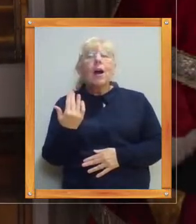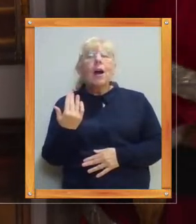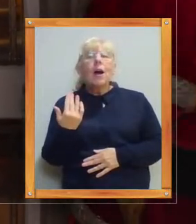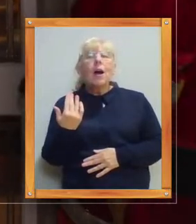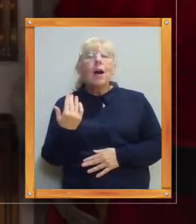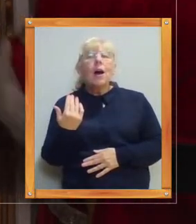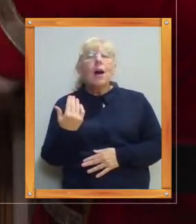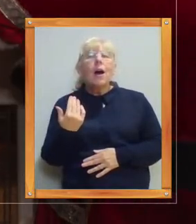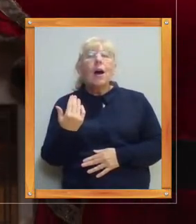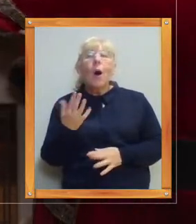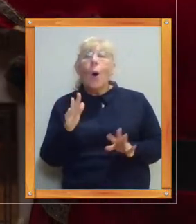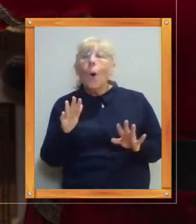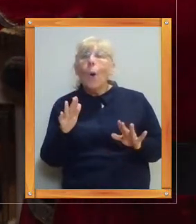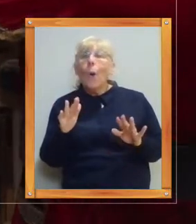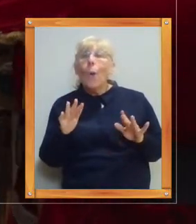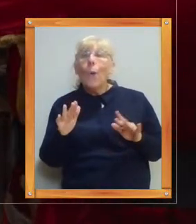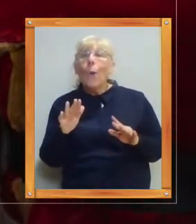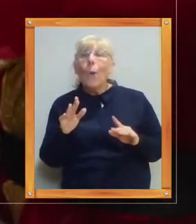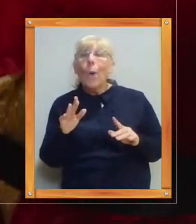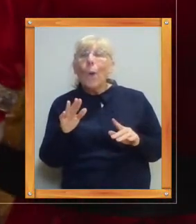Oh, here we go.